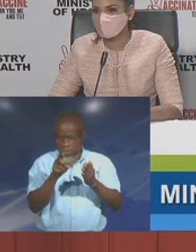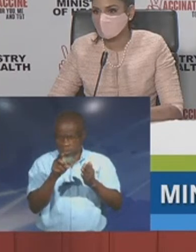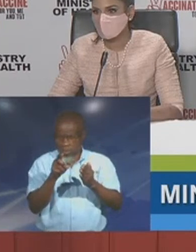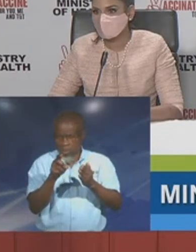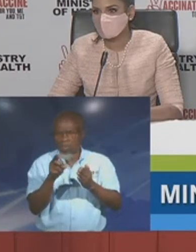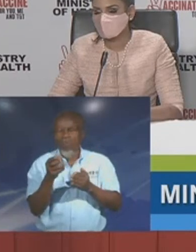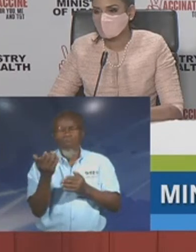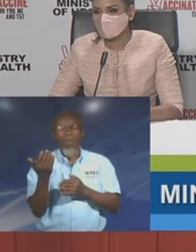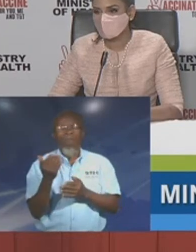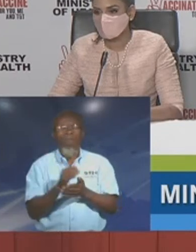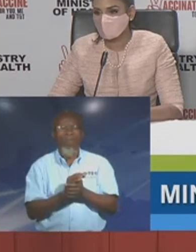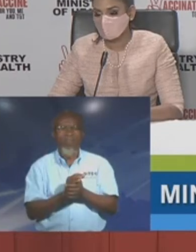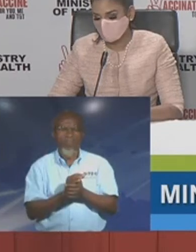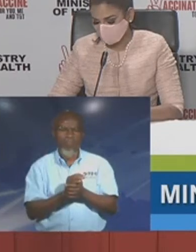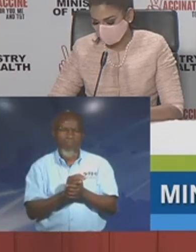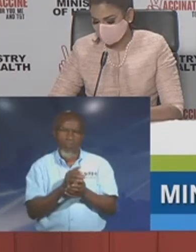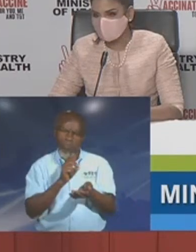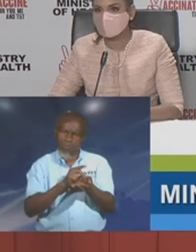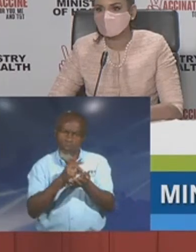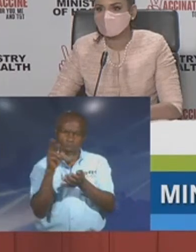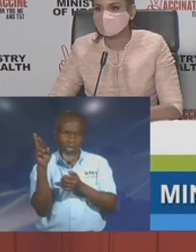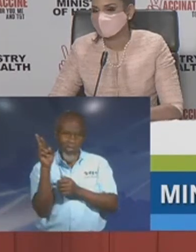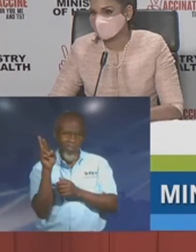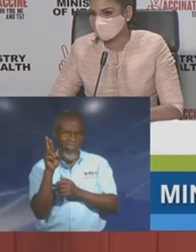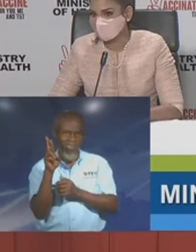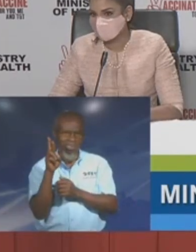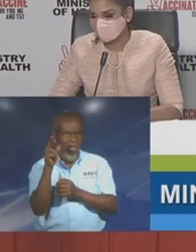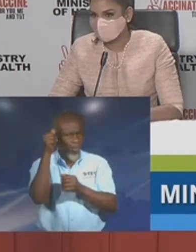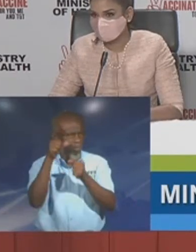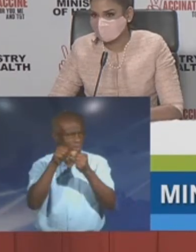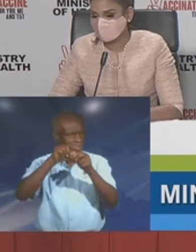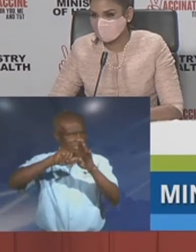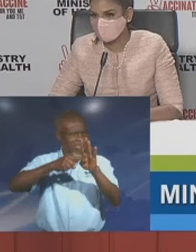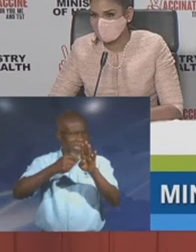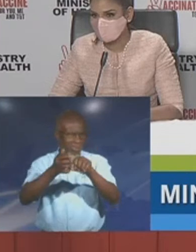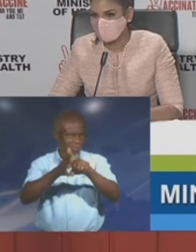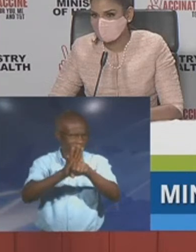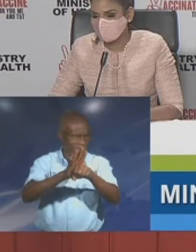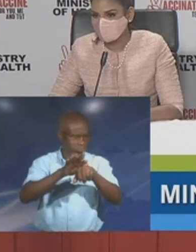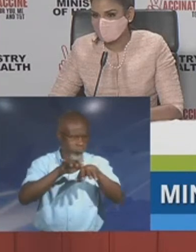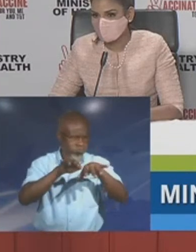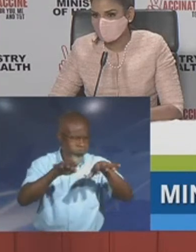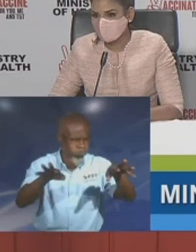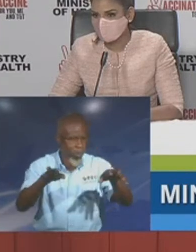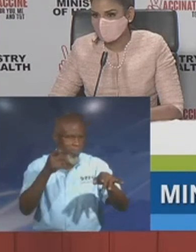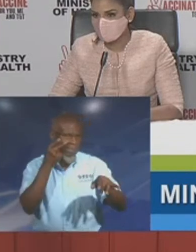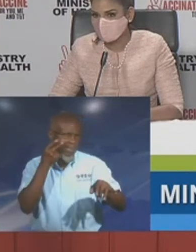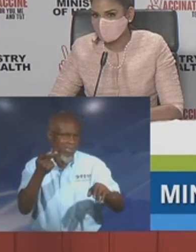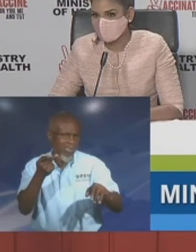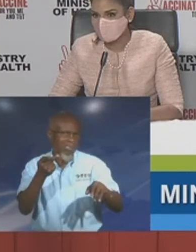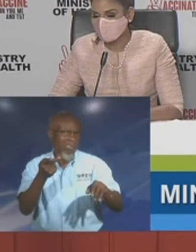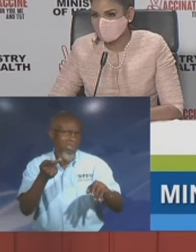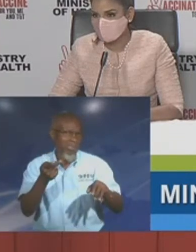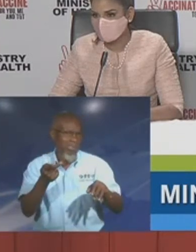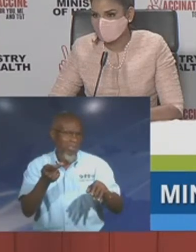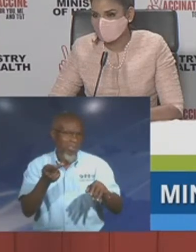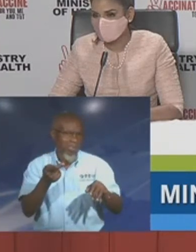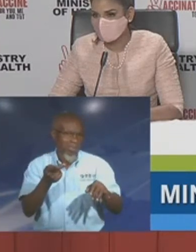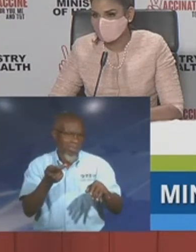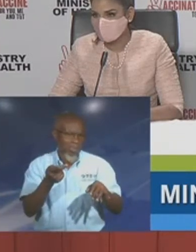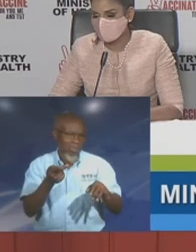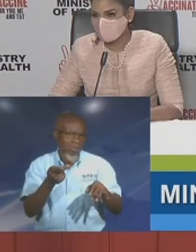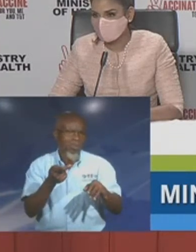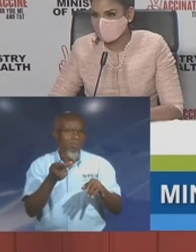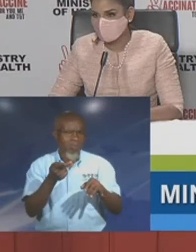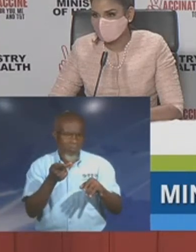Richards. Dr. Abdul Richards, I remember at the beginning of the pandemic, we were seeing rates such as that for all